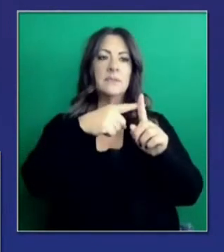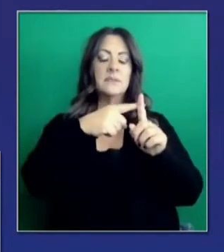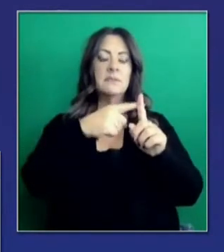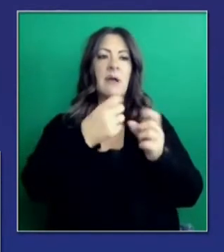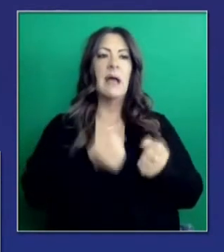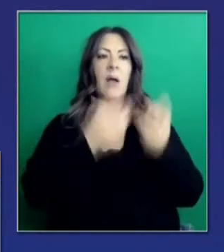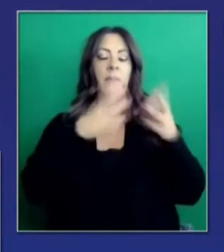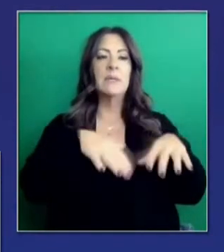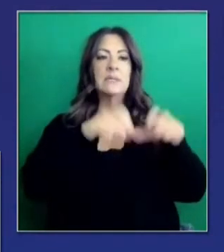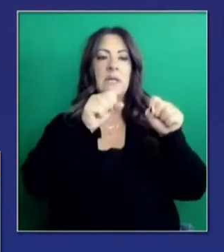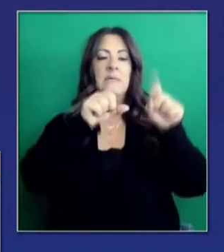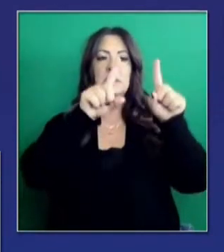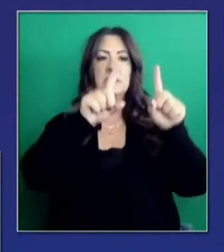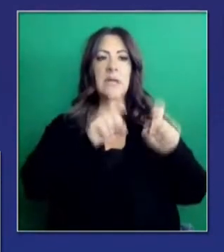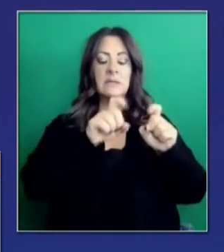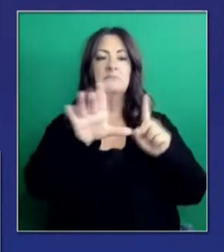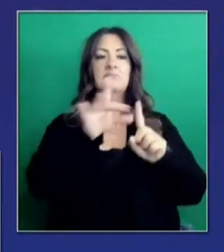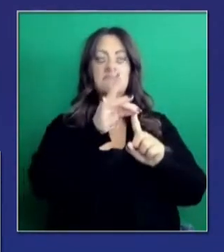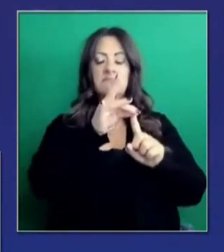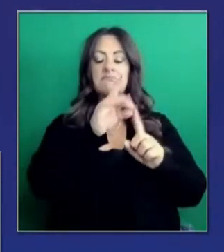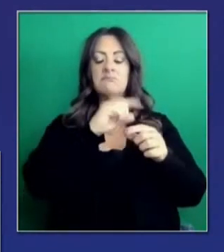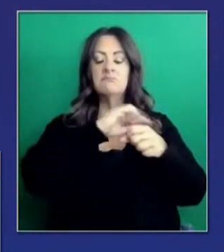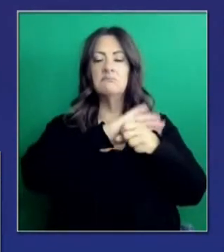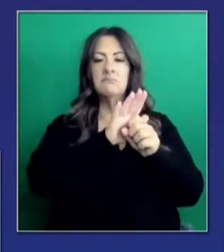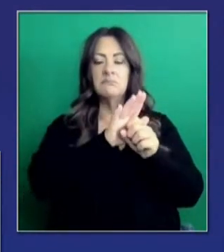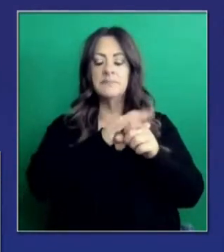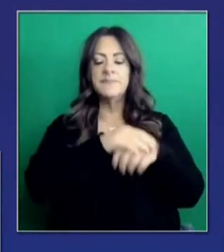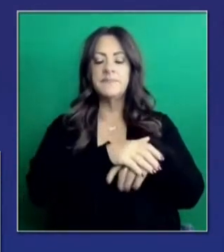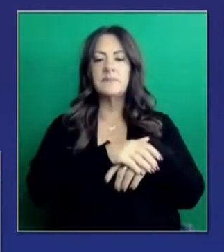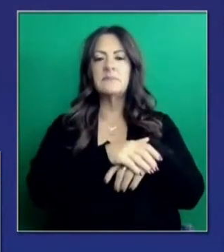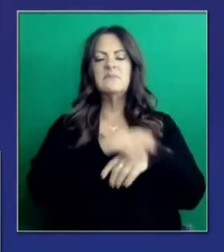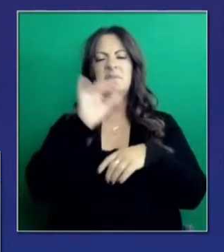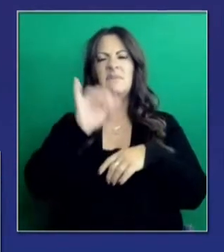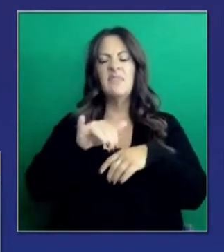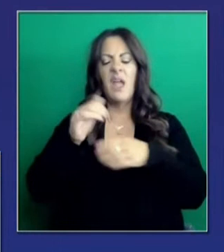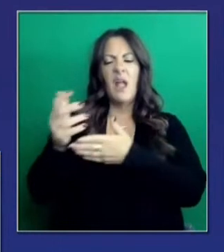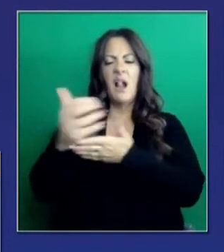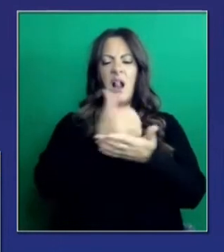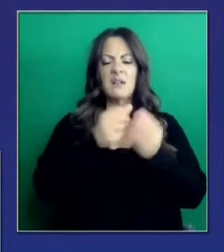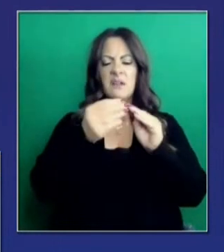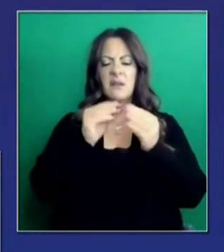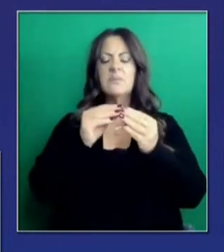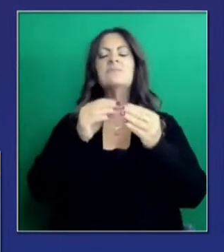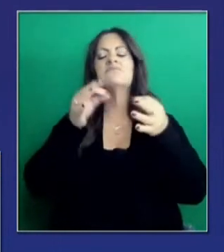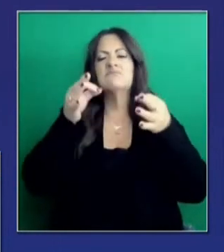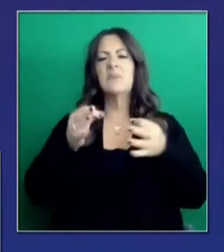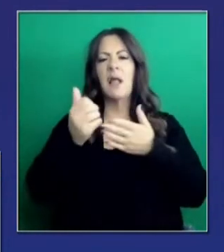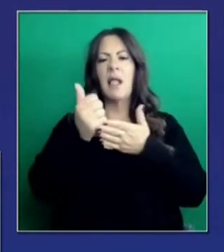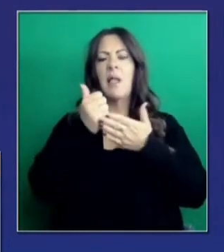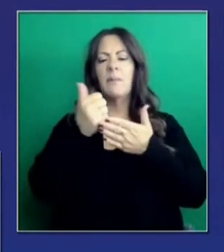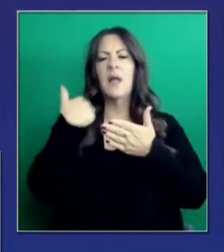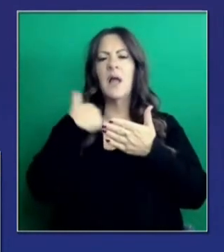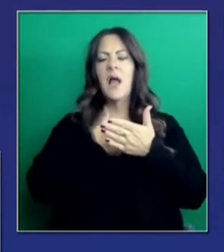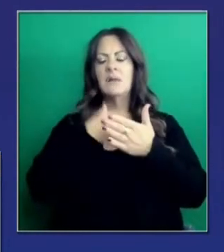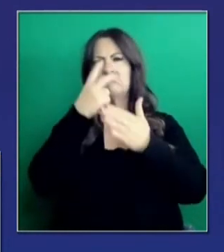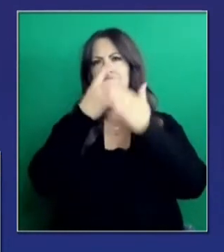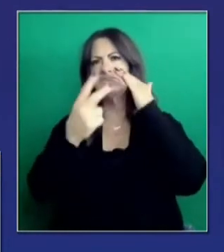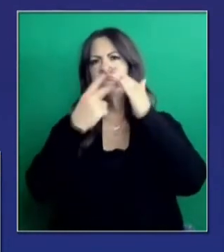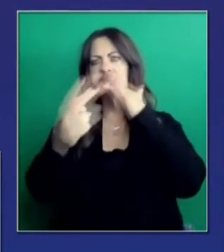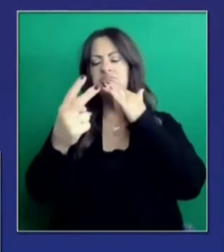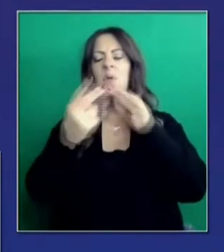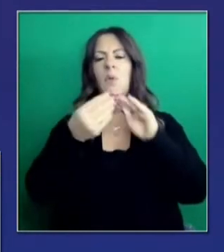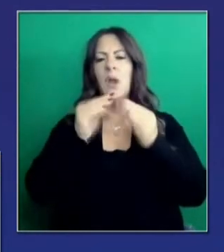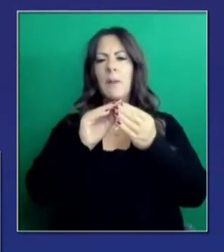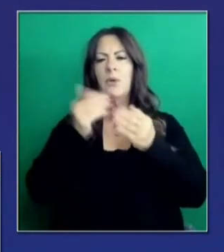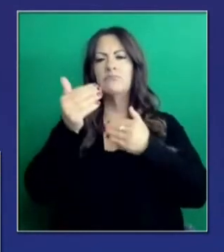spread, really is the forecast that gives us confidence on where we will land in a number of weeks. We look at case rates more